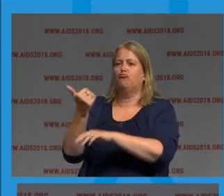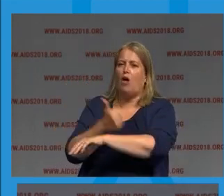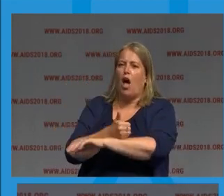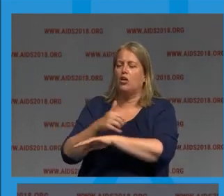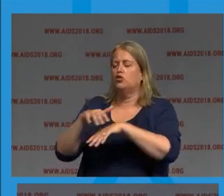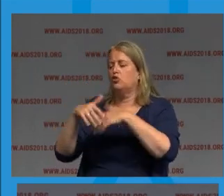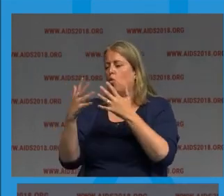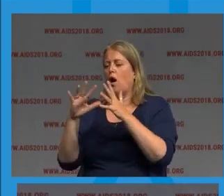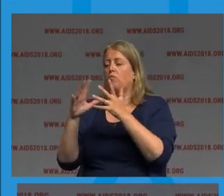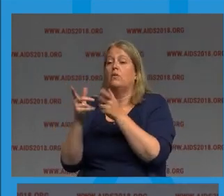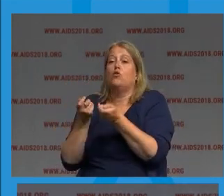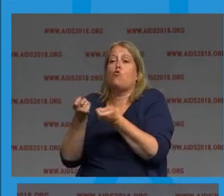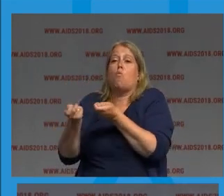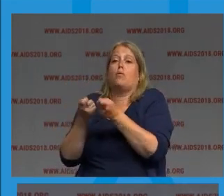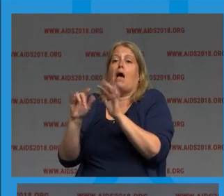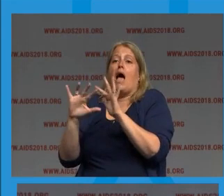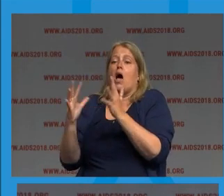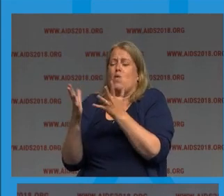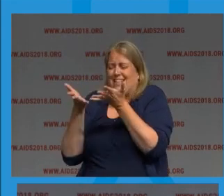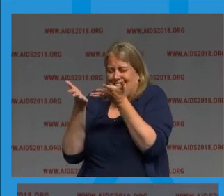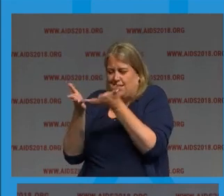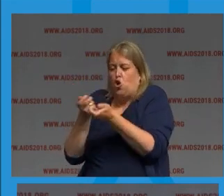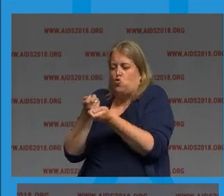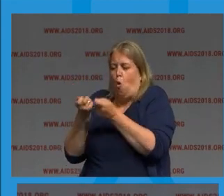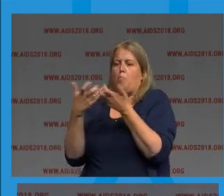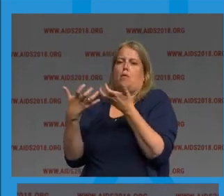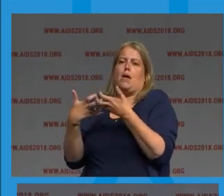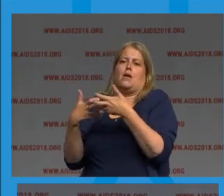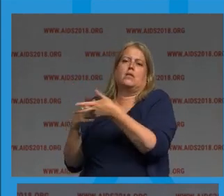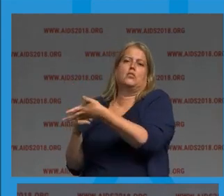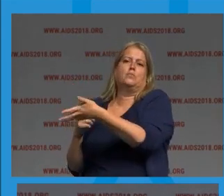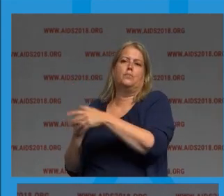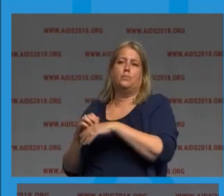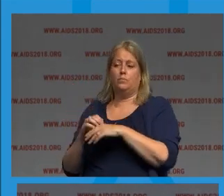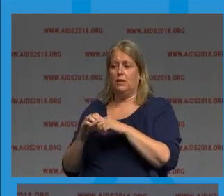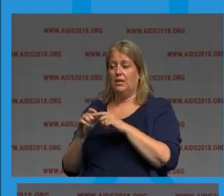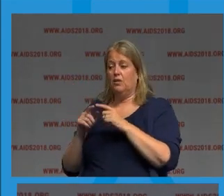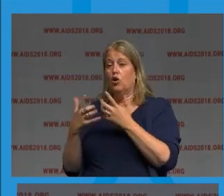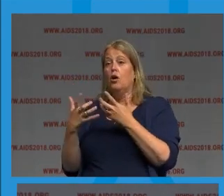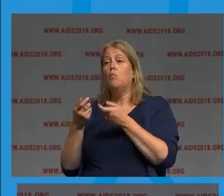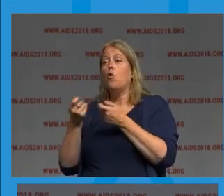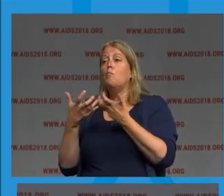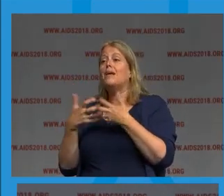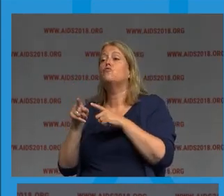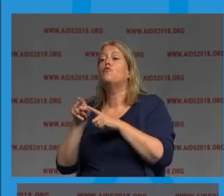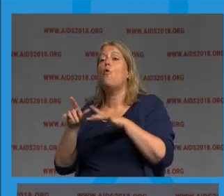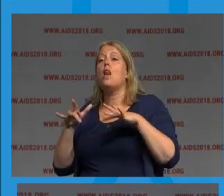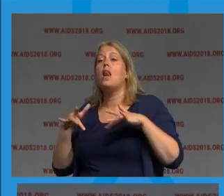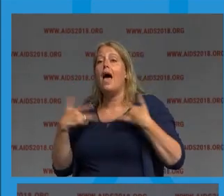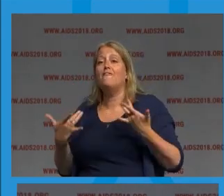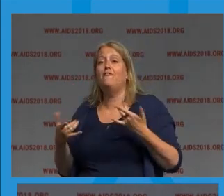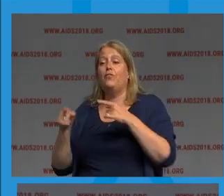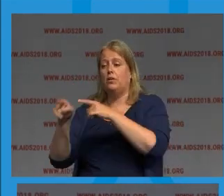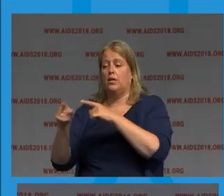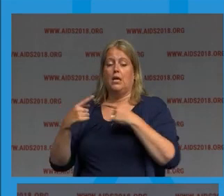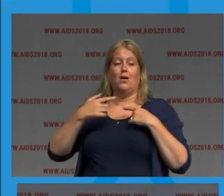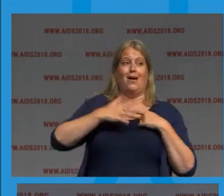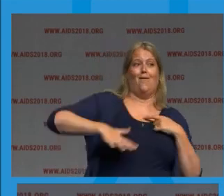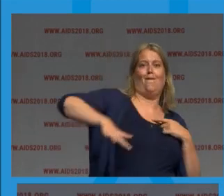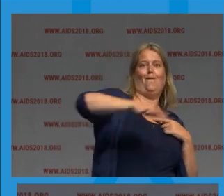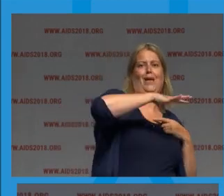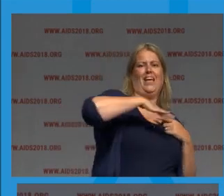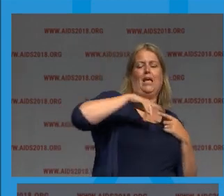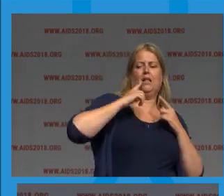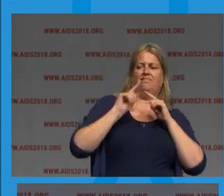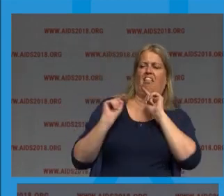coping mechanism is, it's their way of coping with a lot of times with life and a lot of times what we as people in society throw at